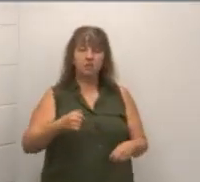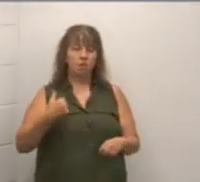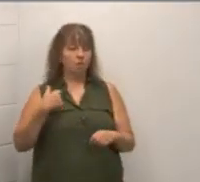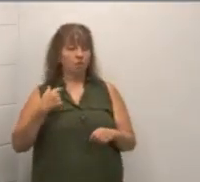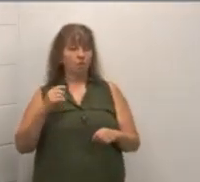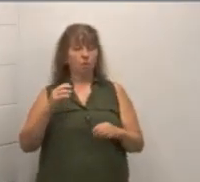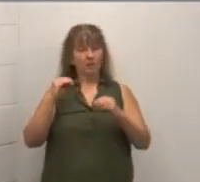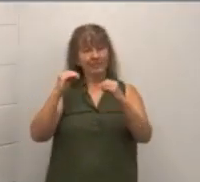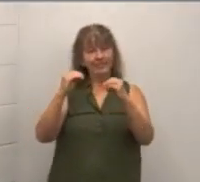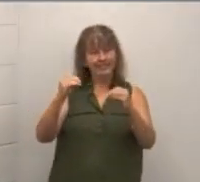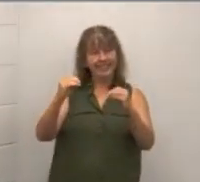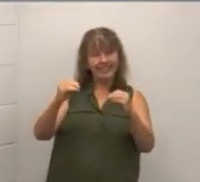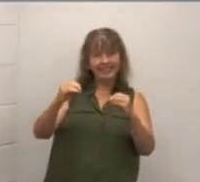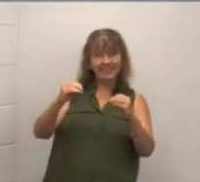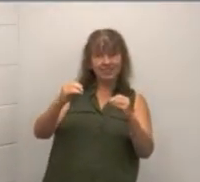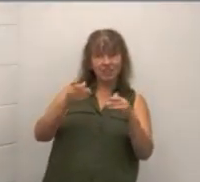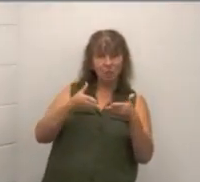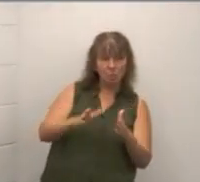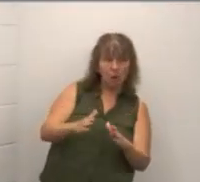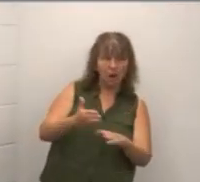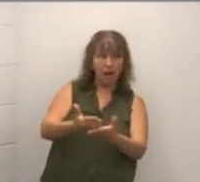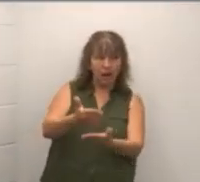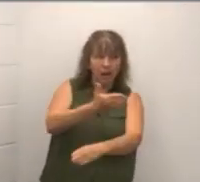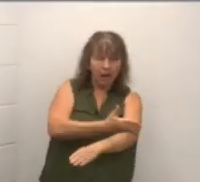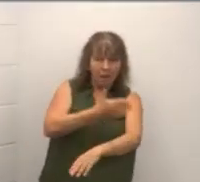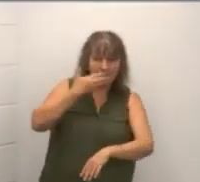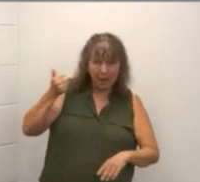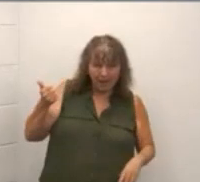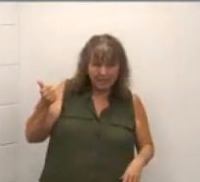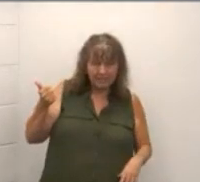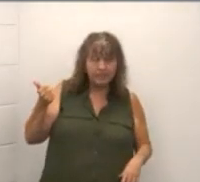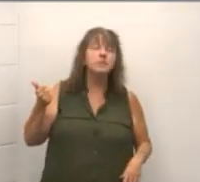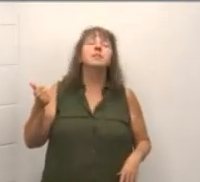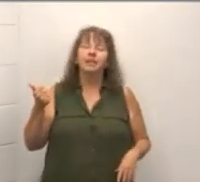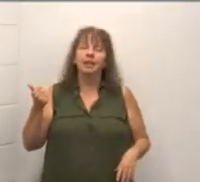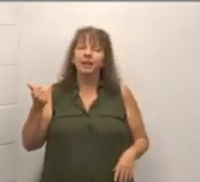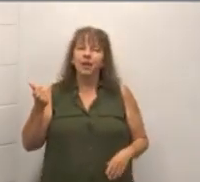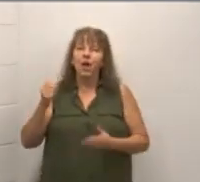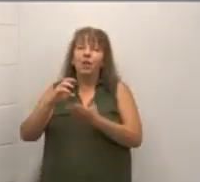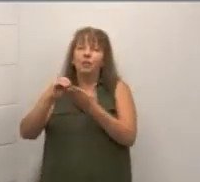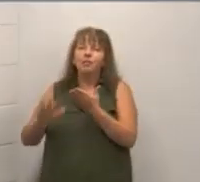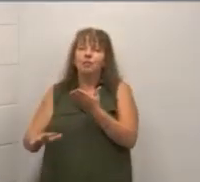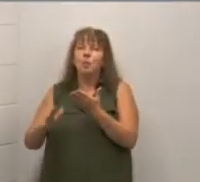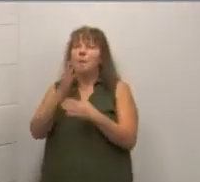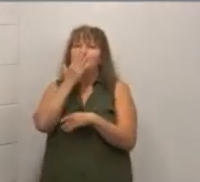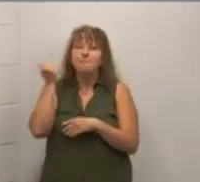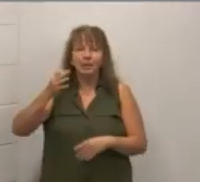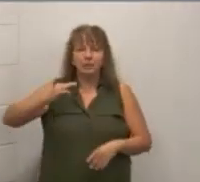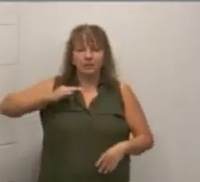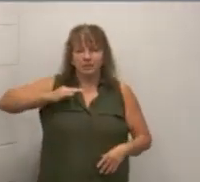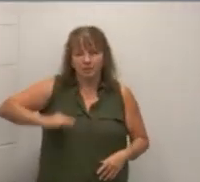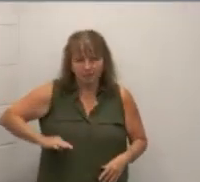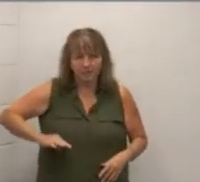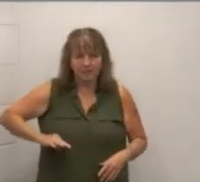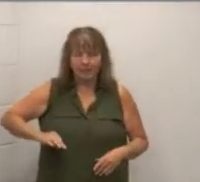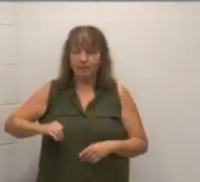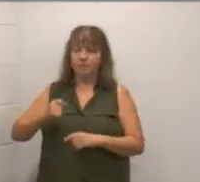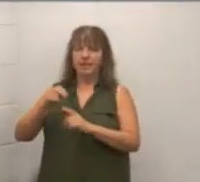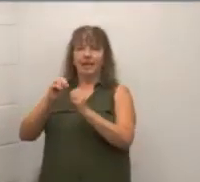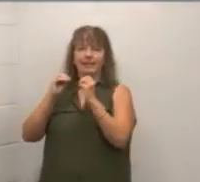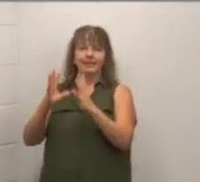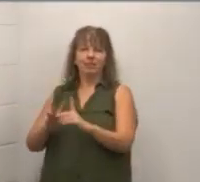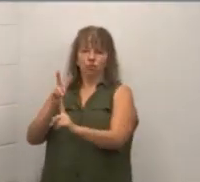it's better for students to have and be assigned to a dedicated teacher.